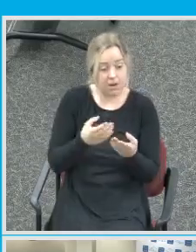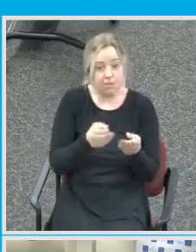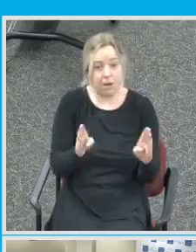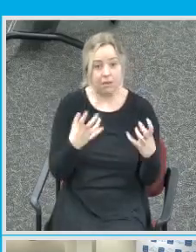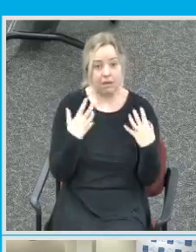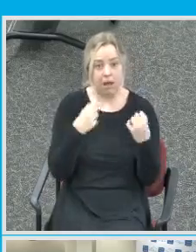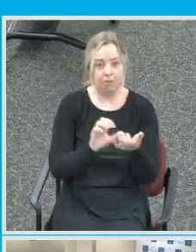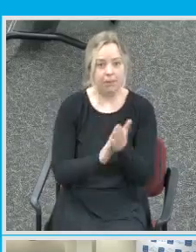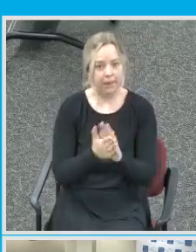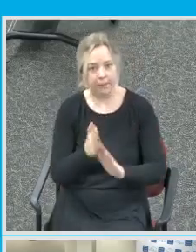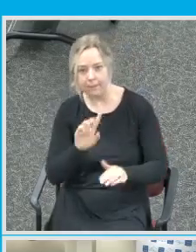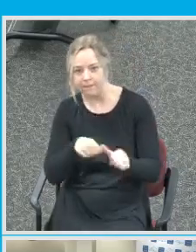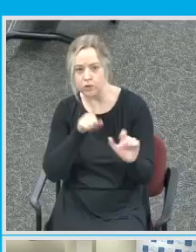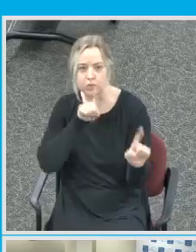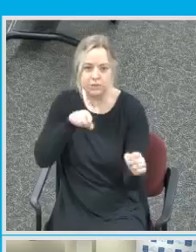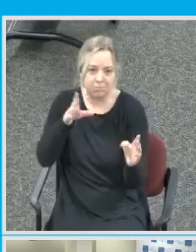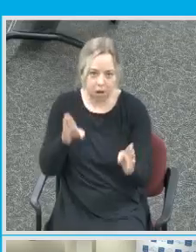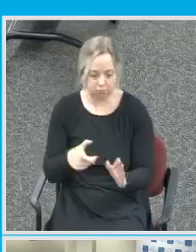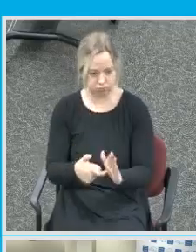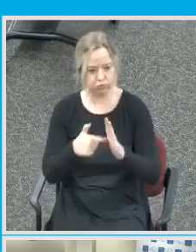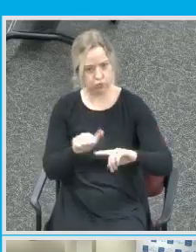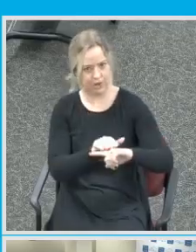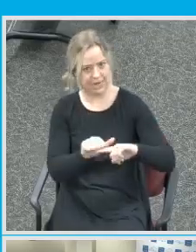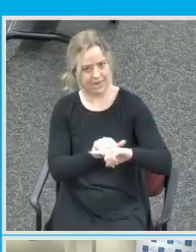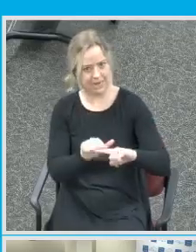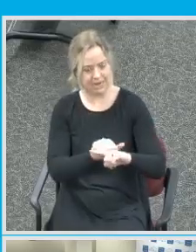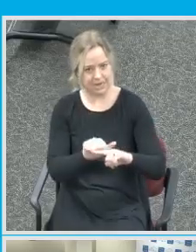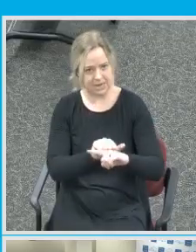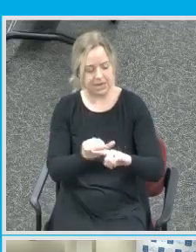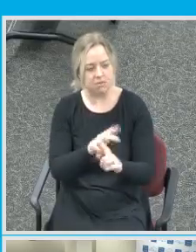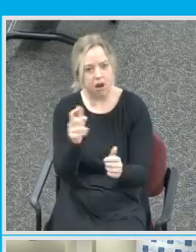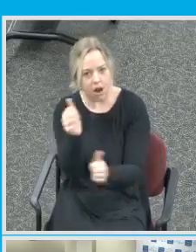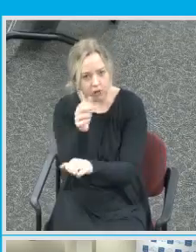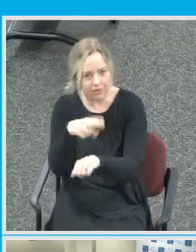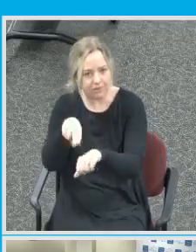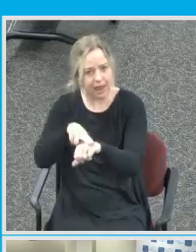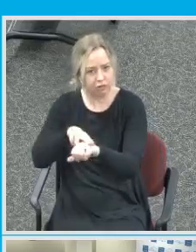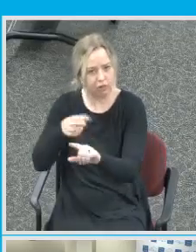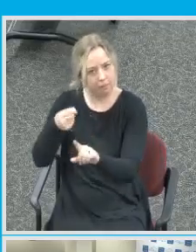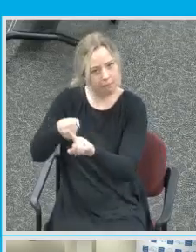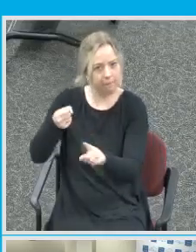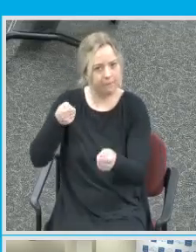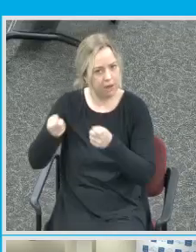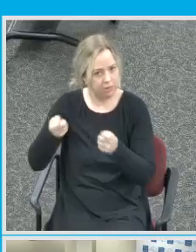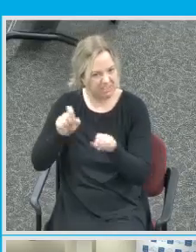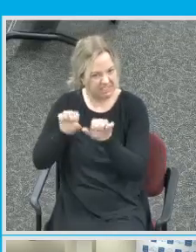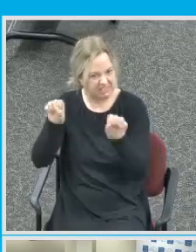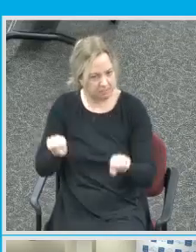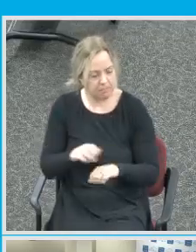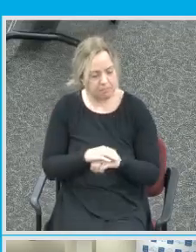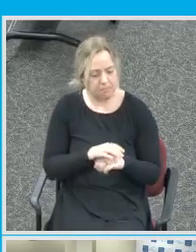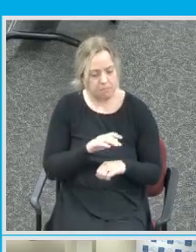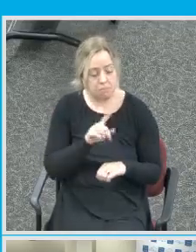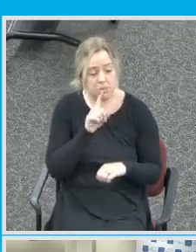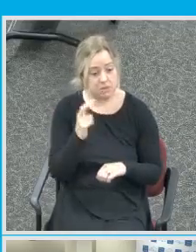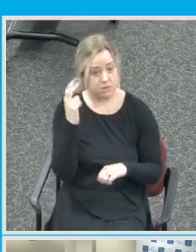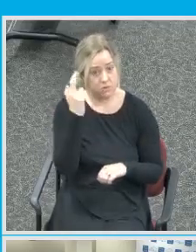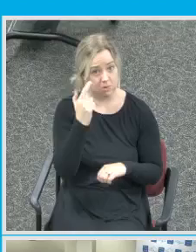first responders, and we were required to train under the National Incident Management System. And the reason why we're able to